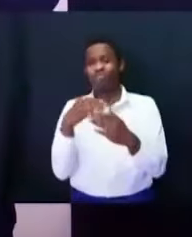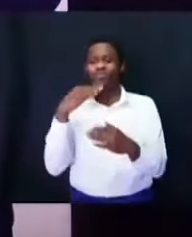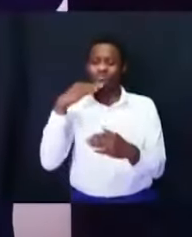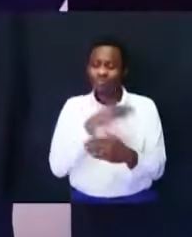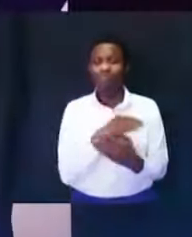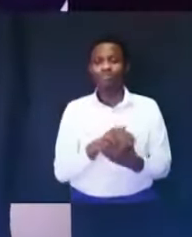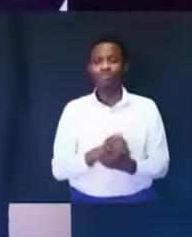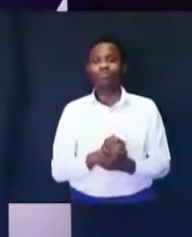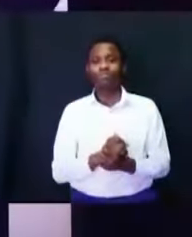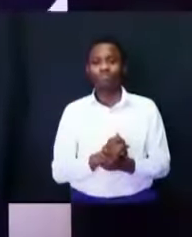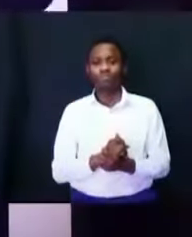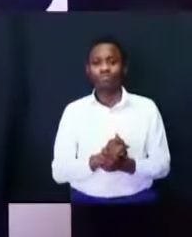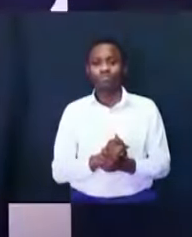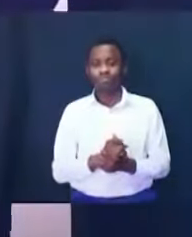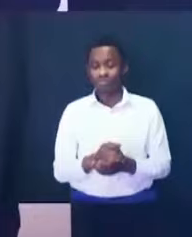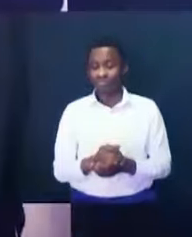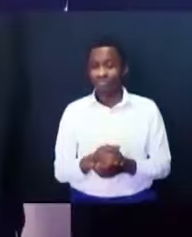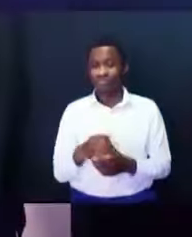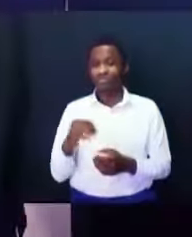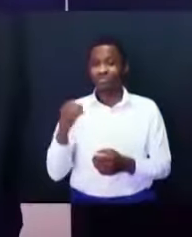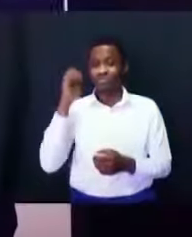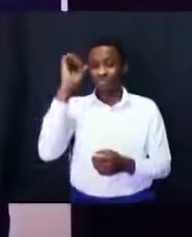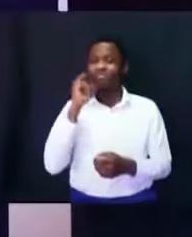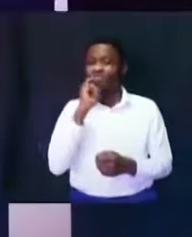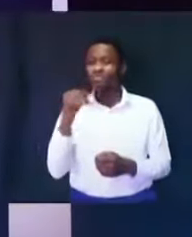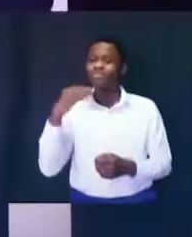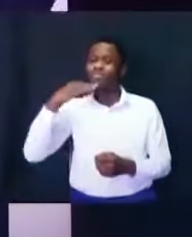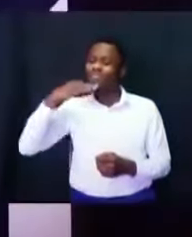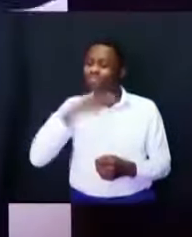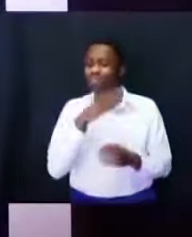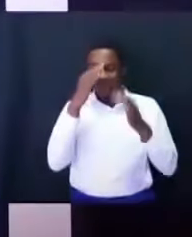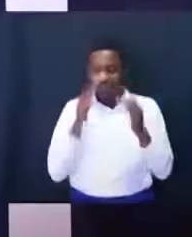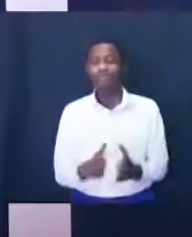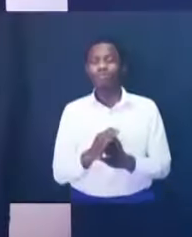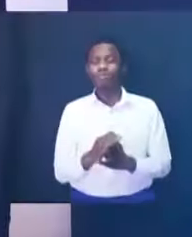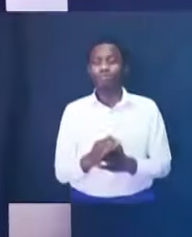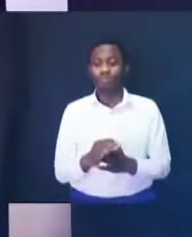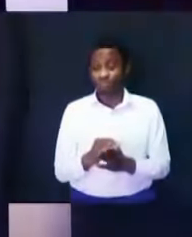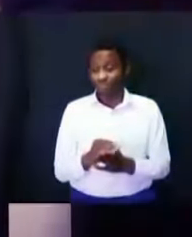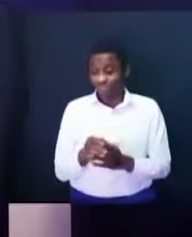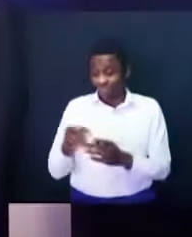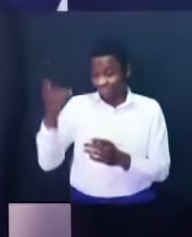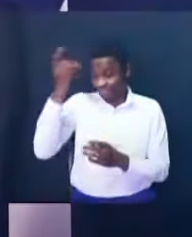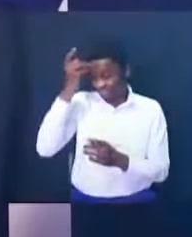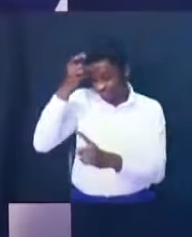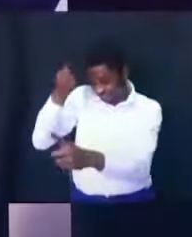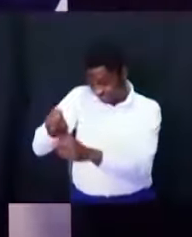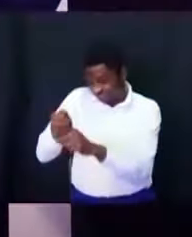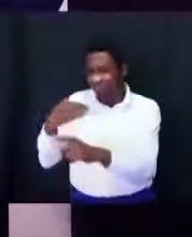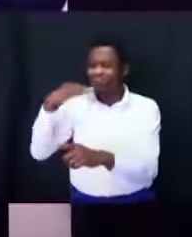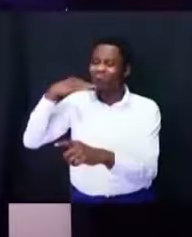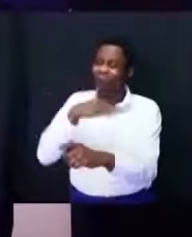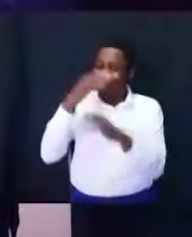to he is a liar he himself is a liar so look at